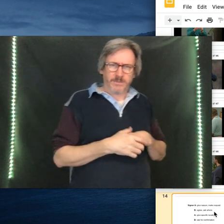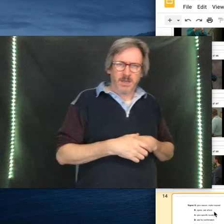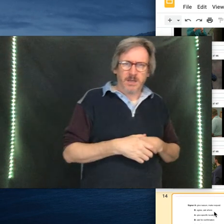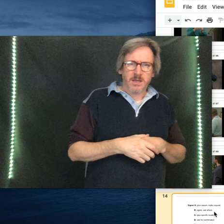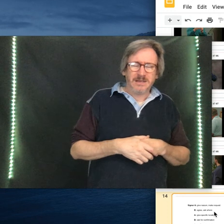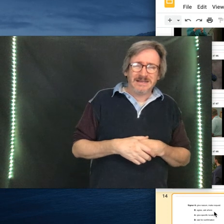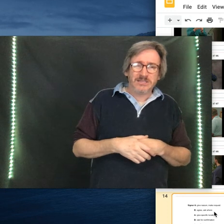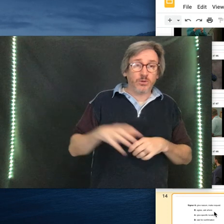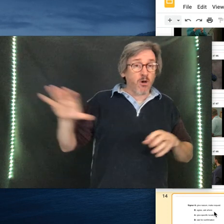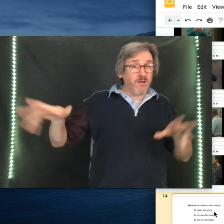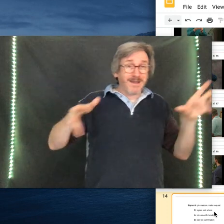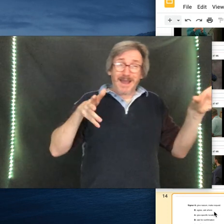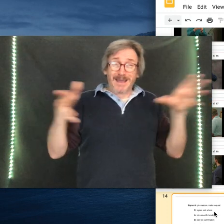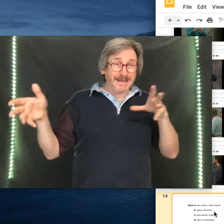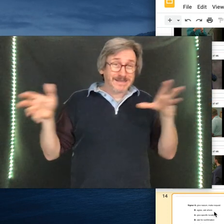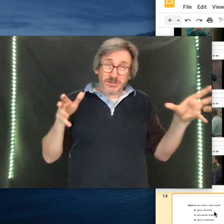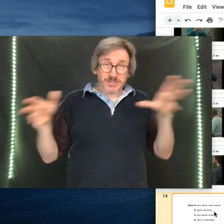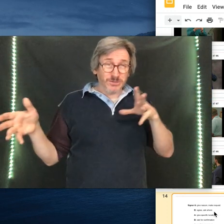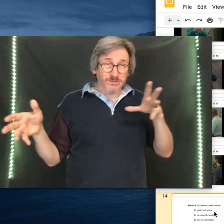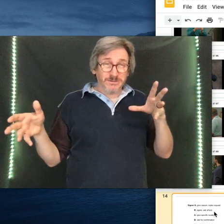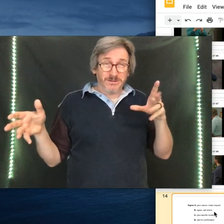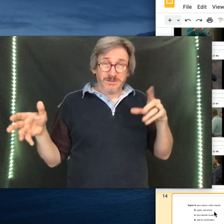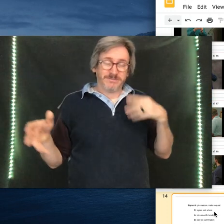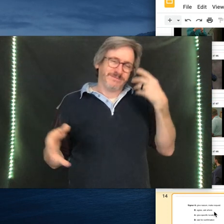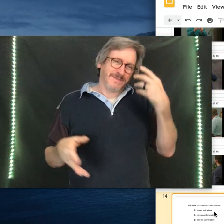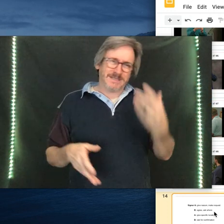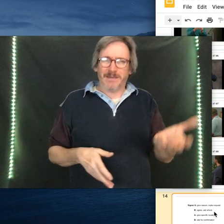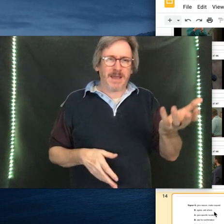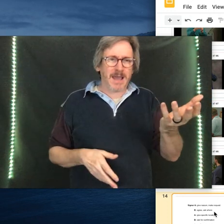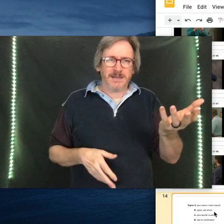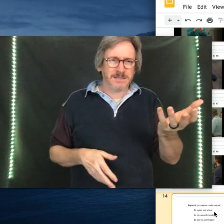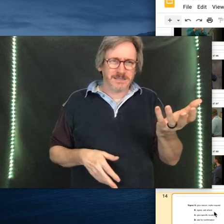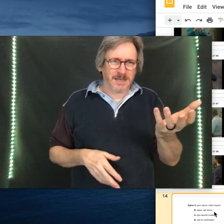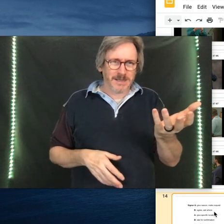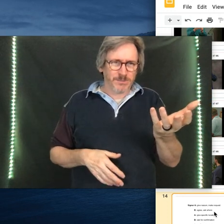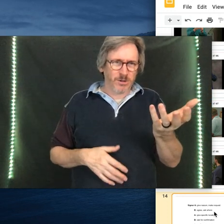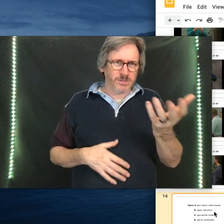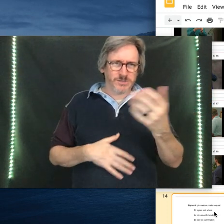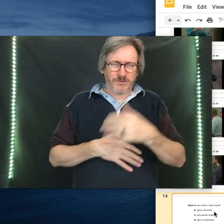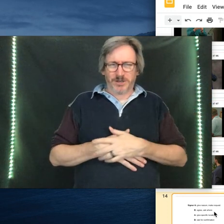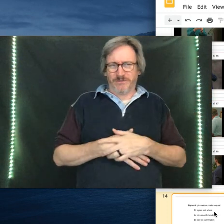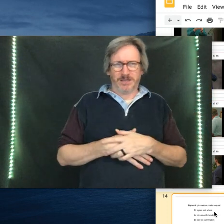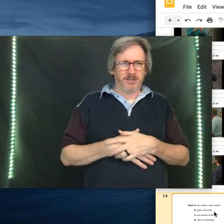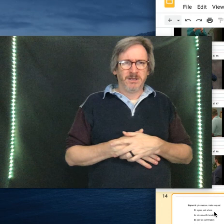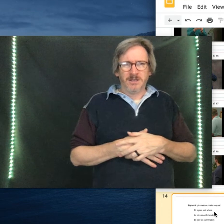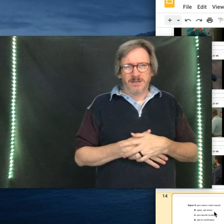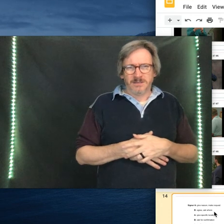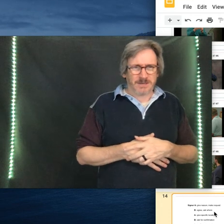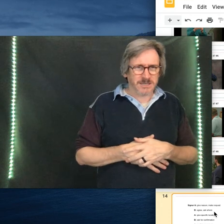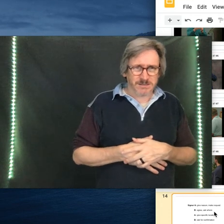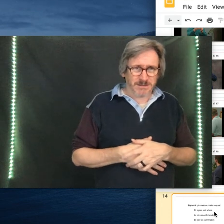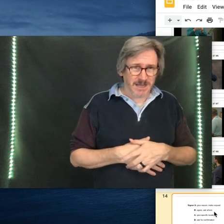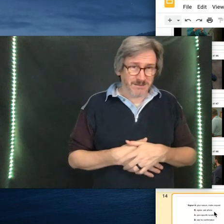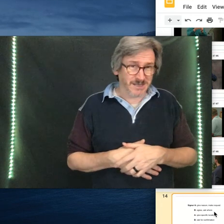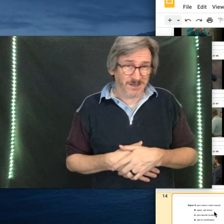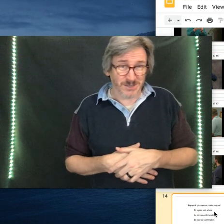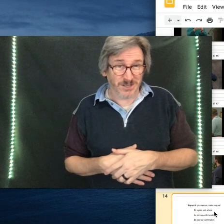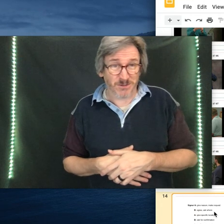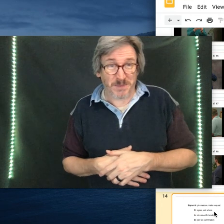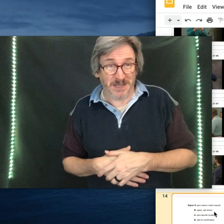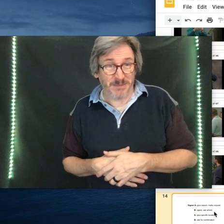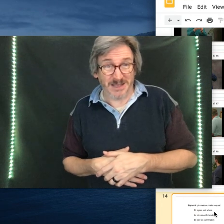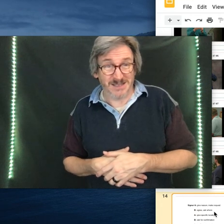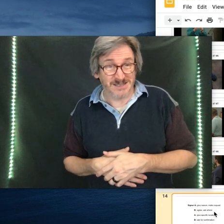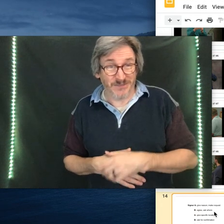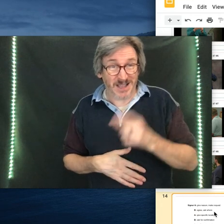Okay. So, and it's good to, same as I suppose if you're giving directions around the house, it's always